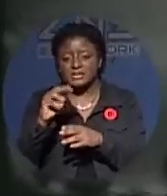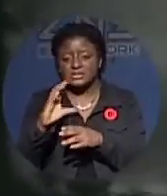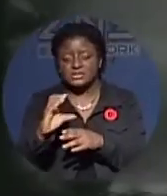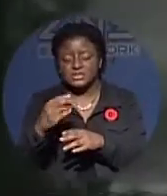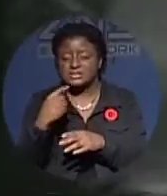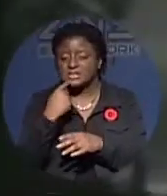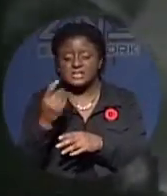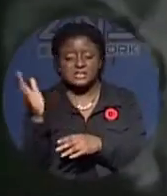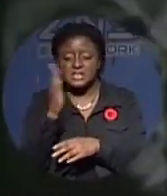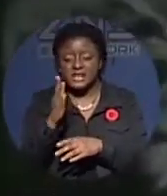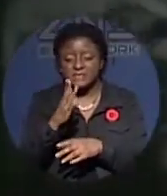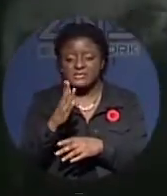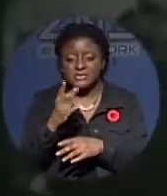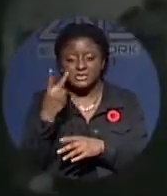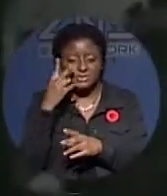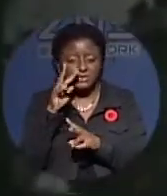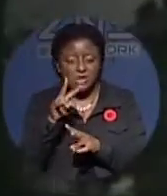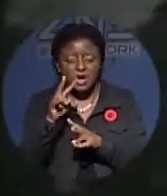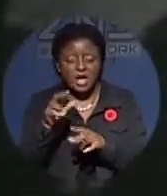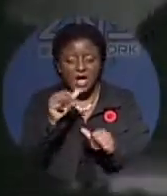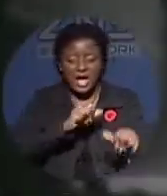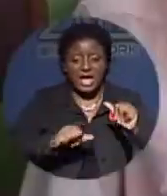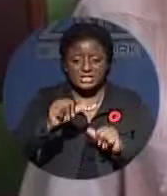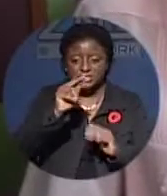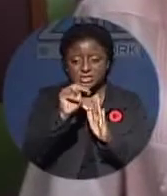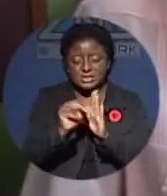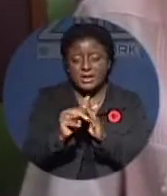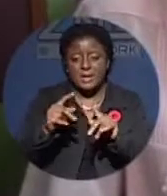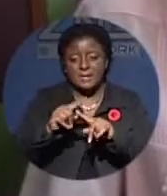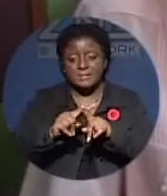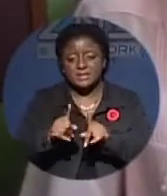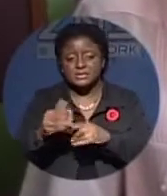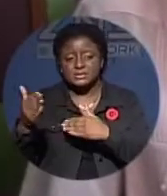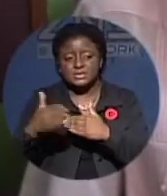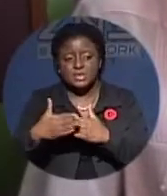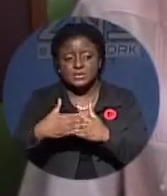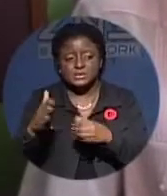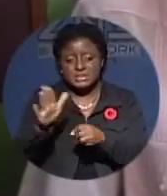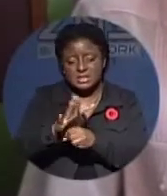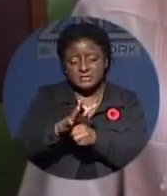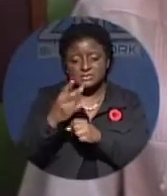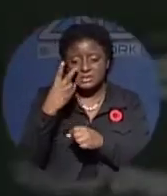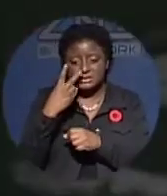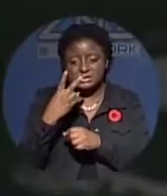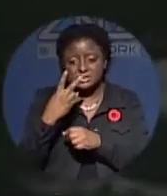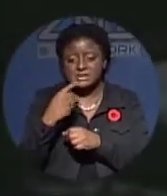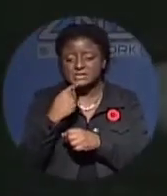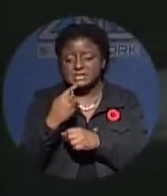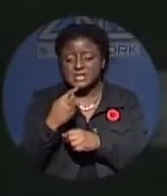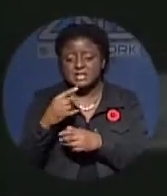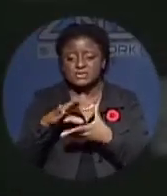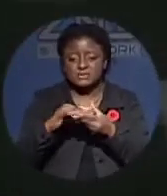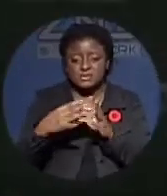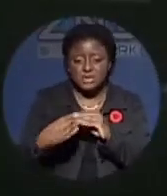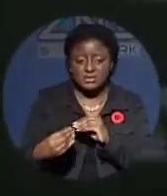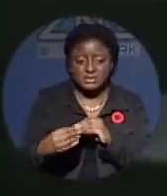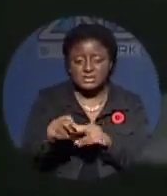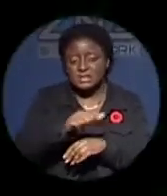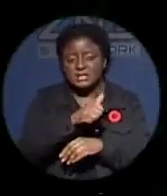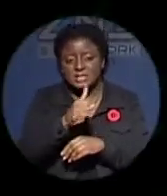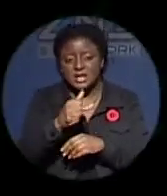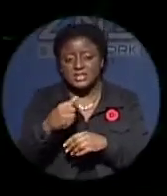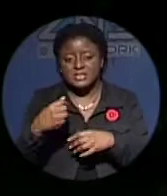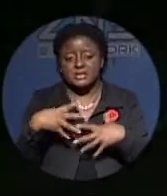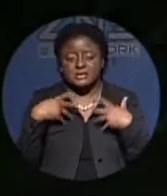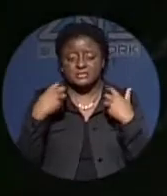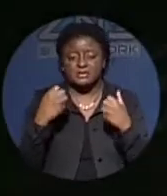was close enough to it to tell true war stories. Another veteran, Lloyd Toppin, says enlisting in the war actually saved his life.